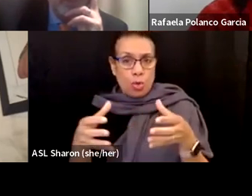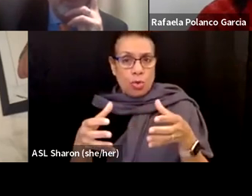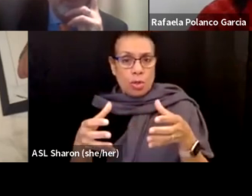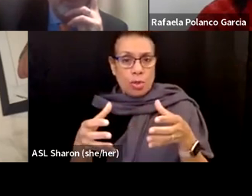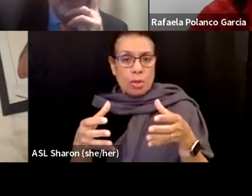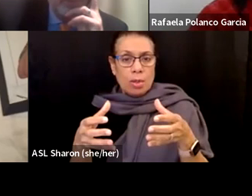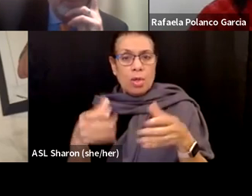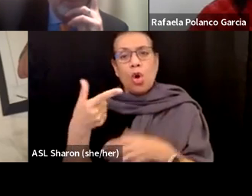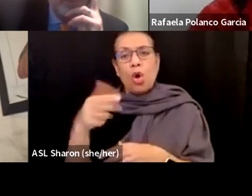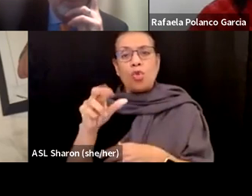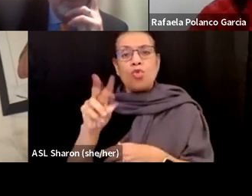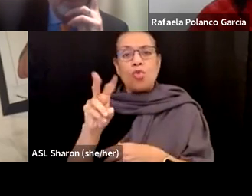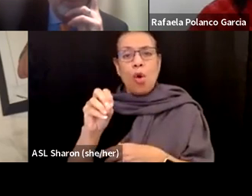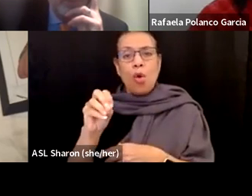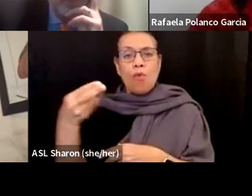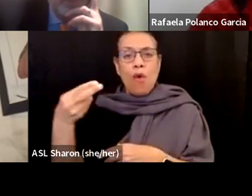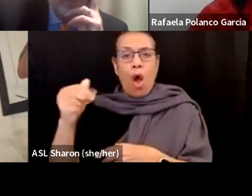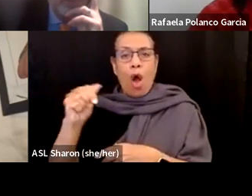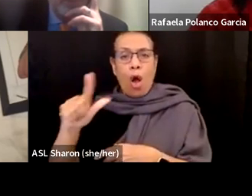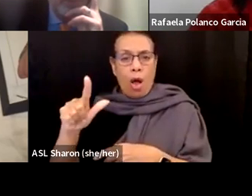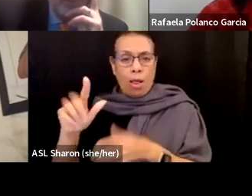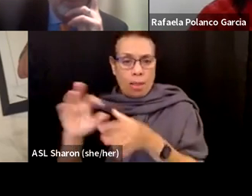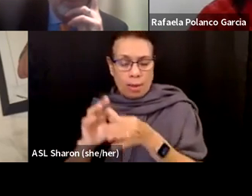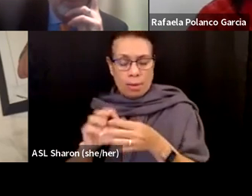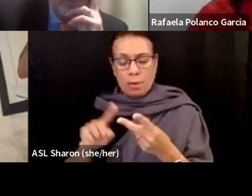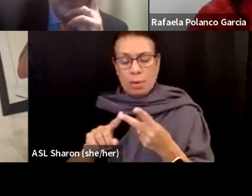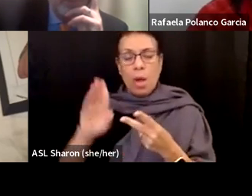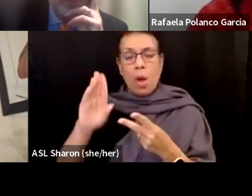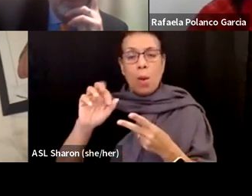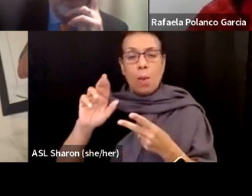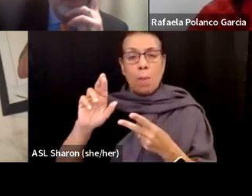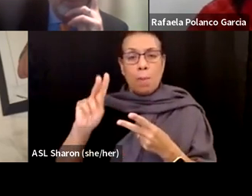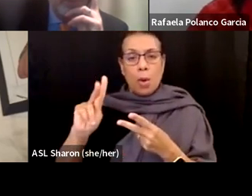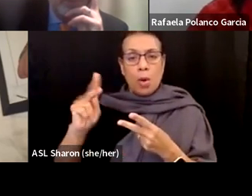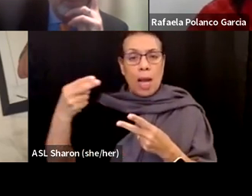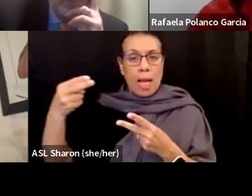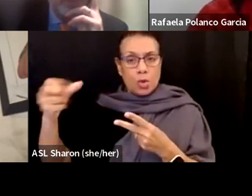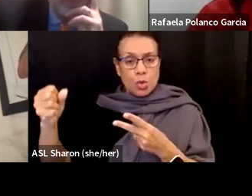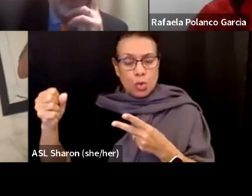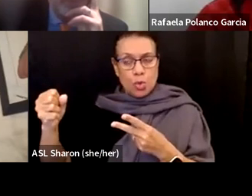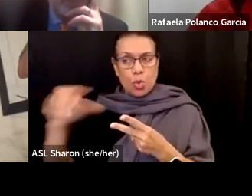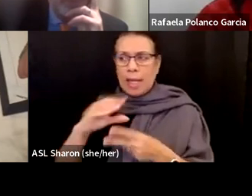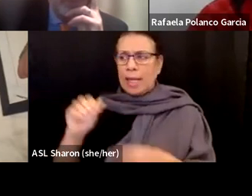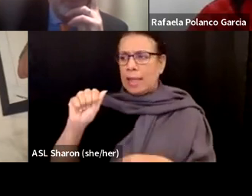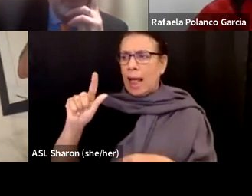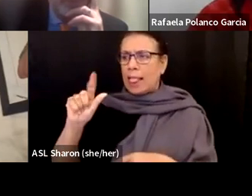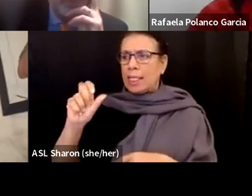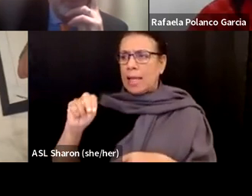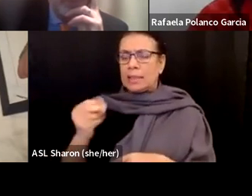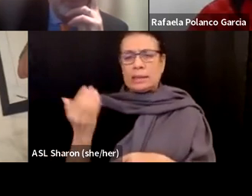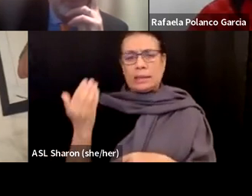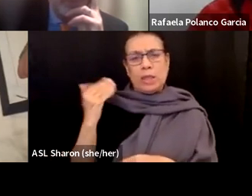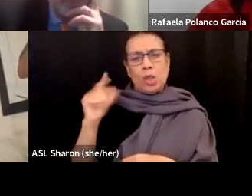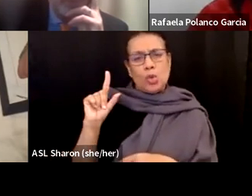request and um the burke high school the grove hall alliance came to me i think this was in 2019